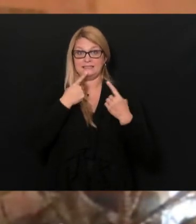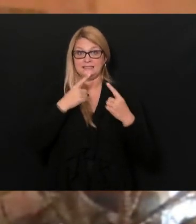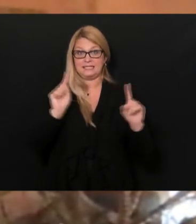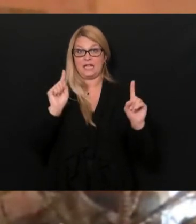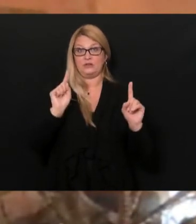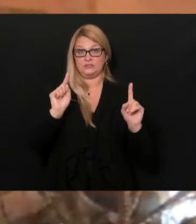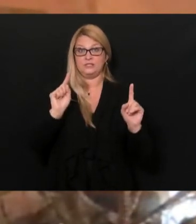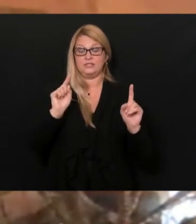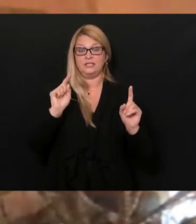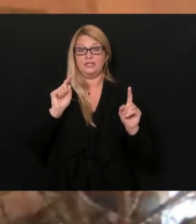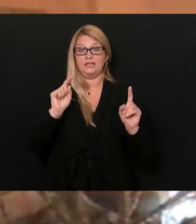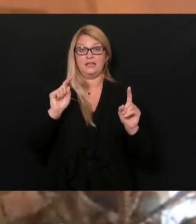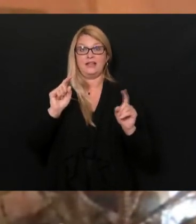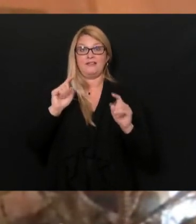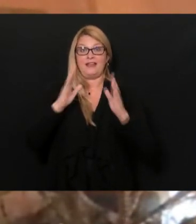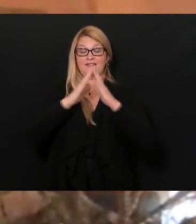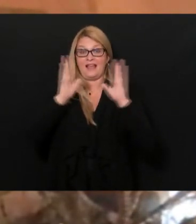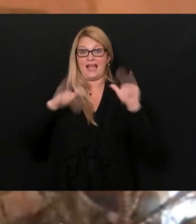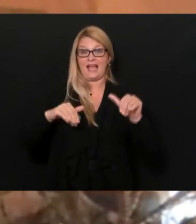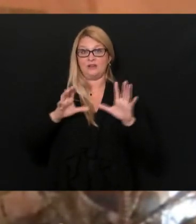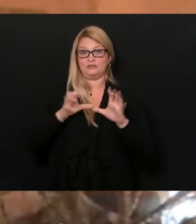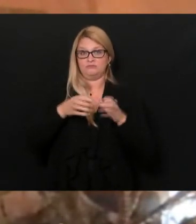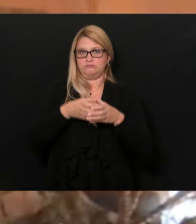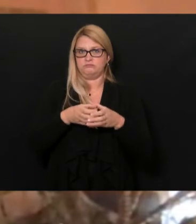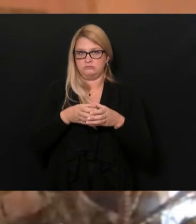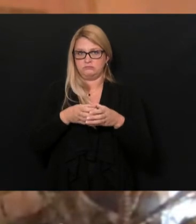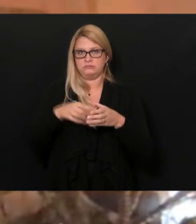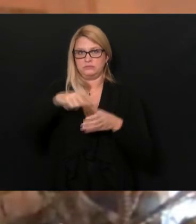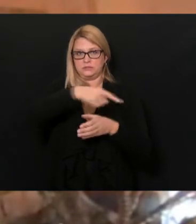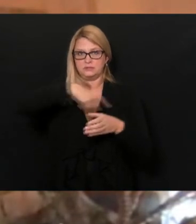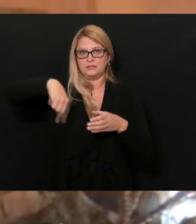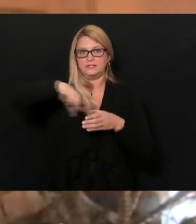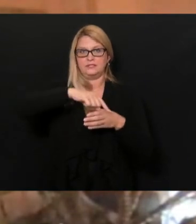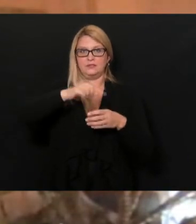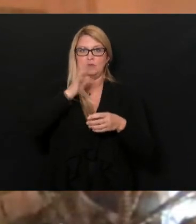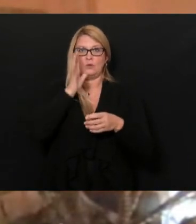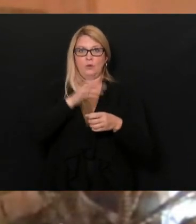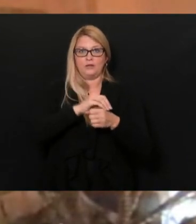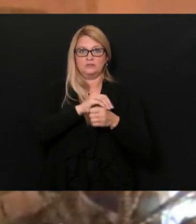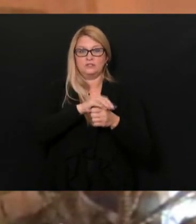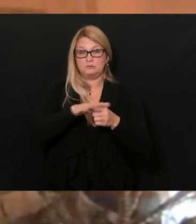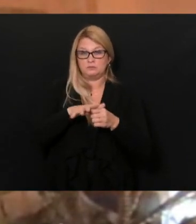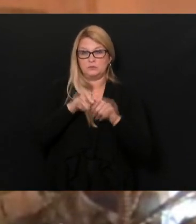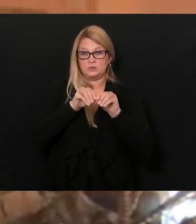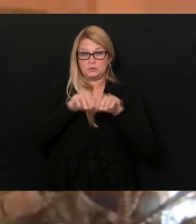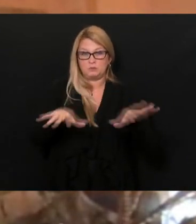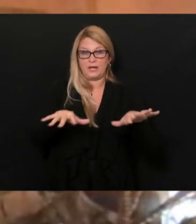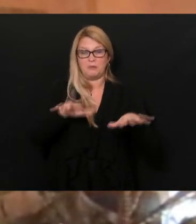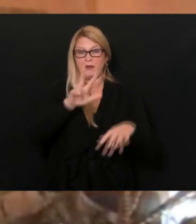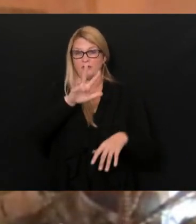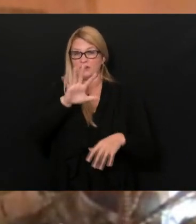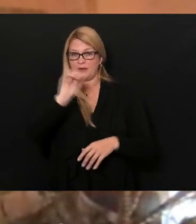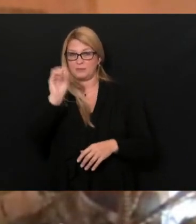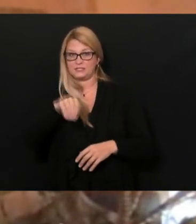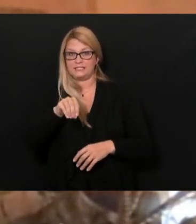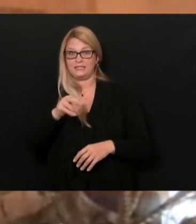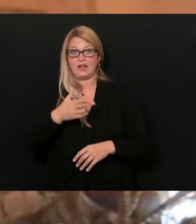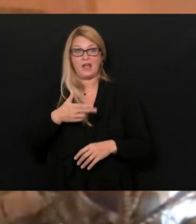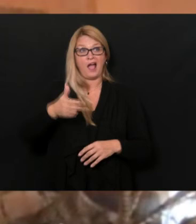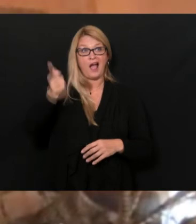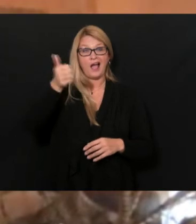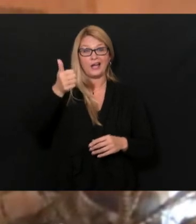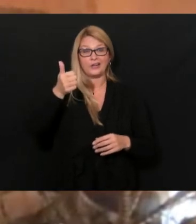inside a household from COVID-19 with close contacts without masks is about 35%, higher than has been